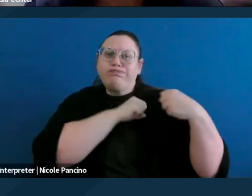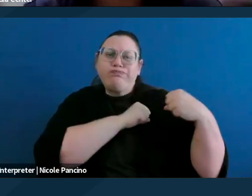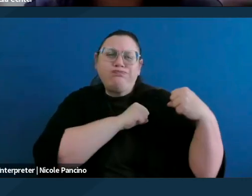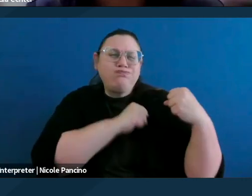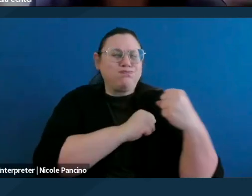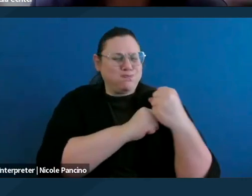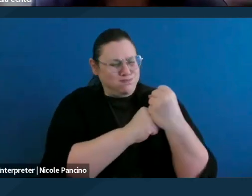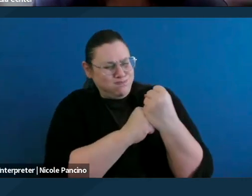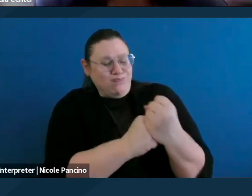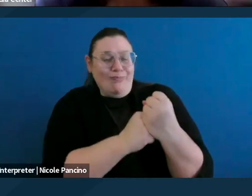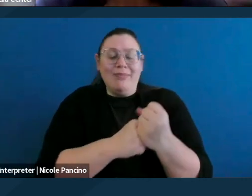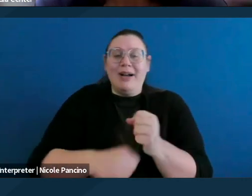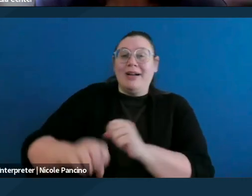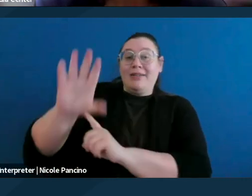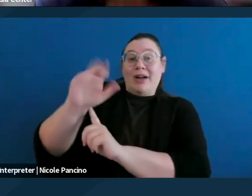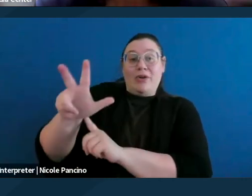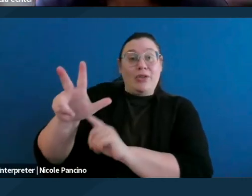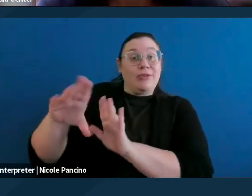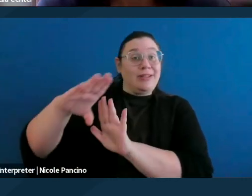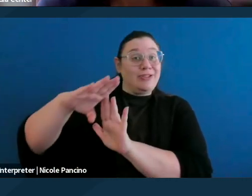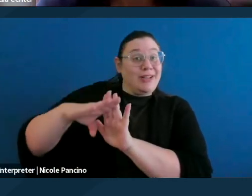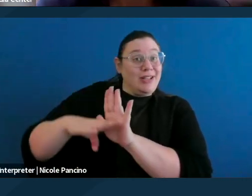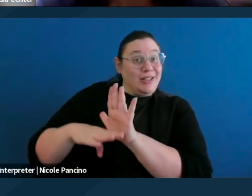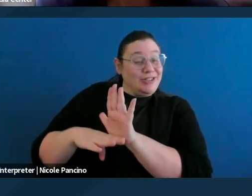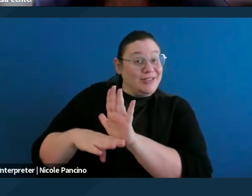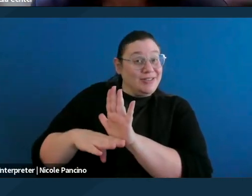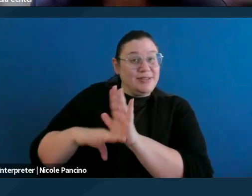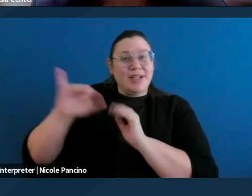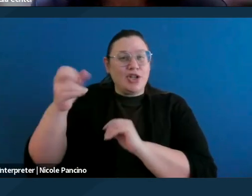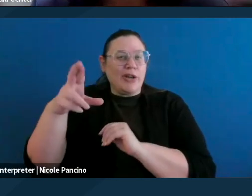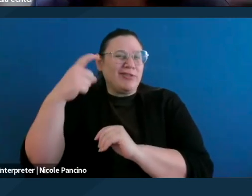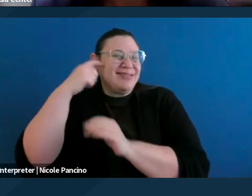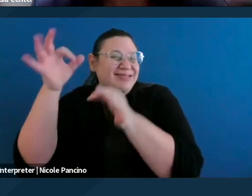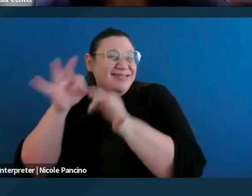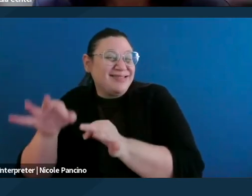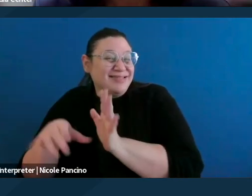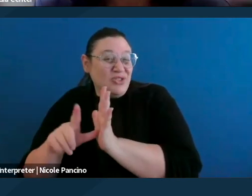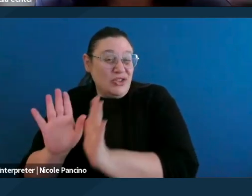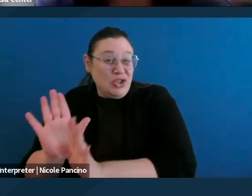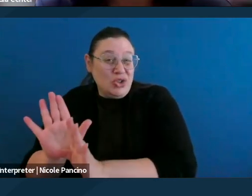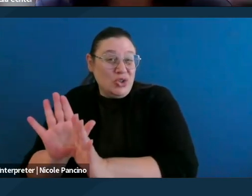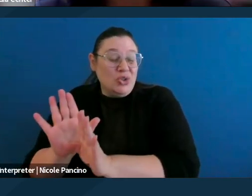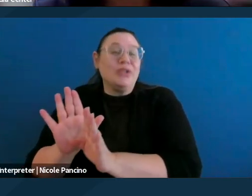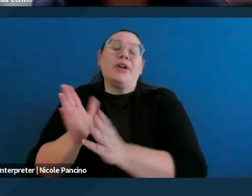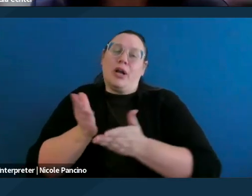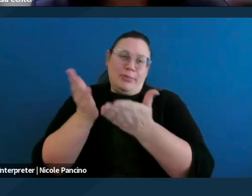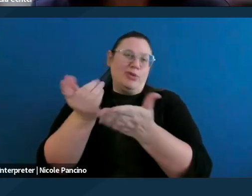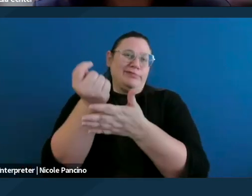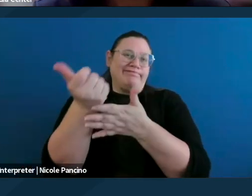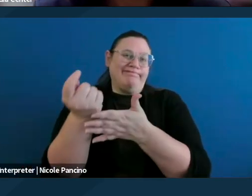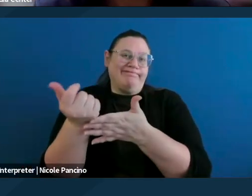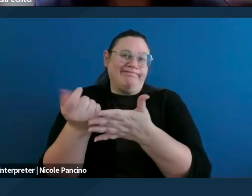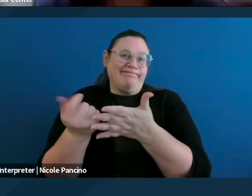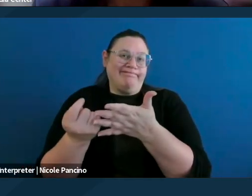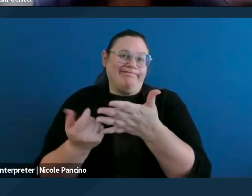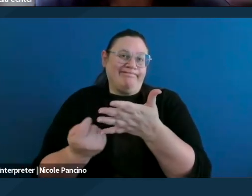the Section 503 regulations that Jennifer just reviewed are proposed to be deleted.